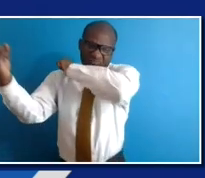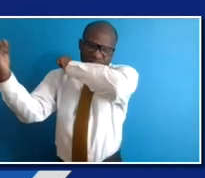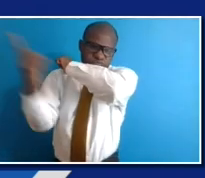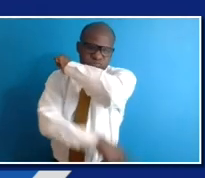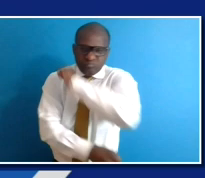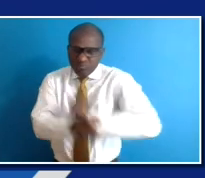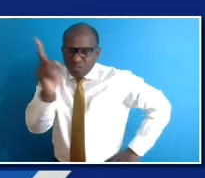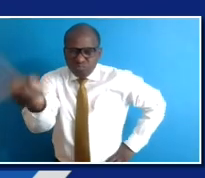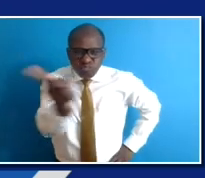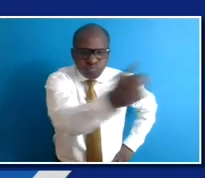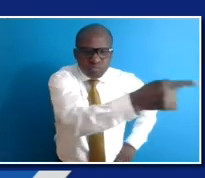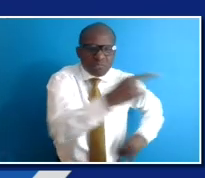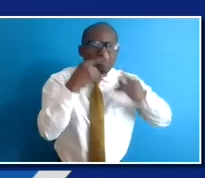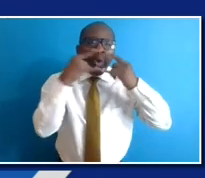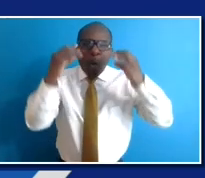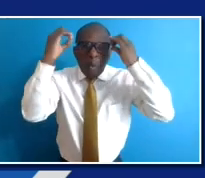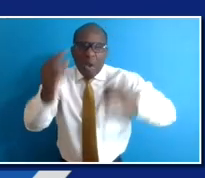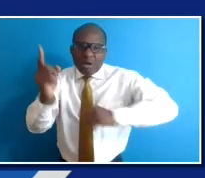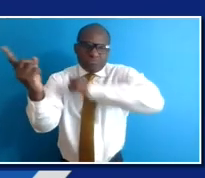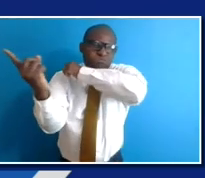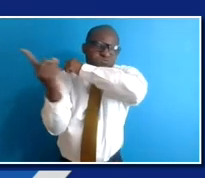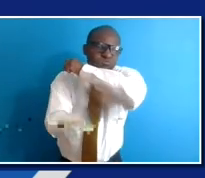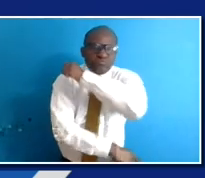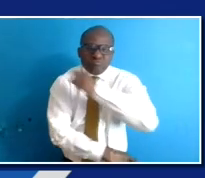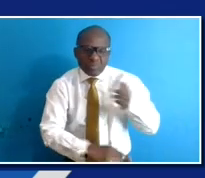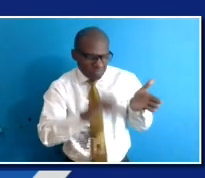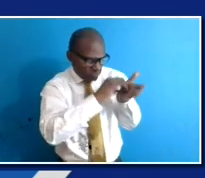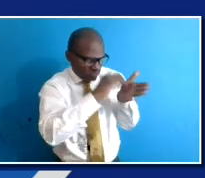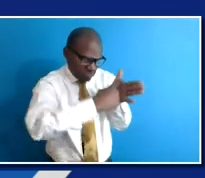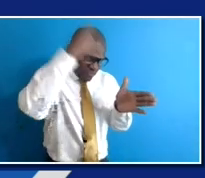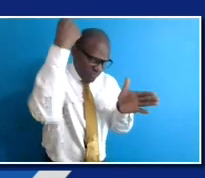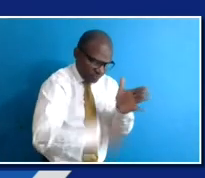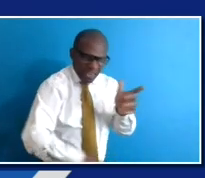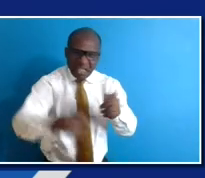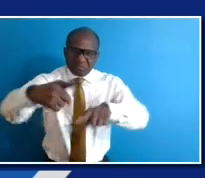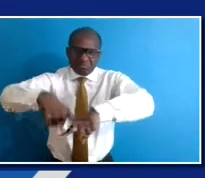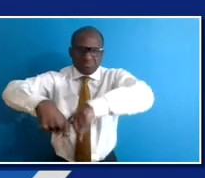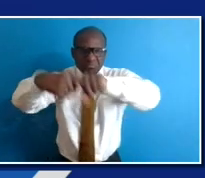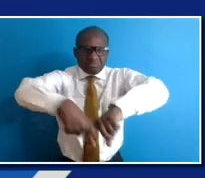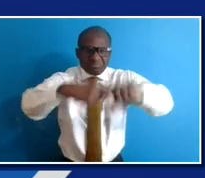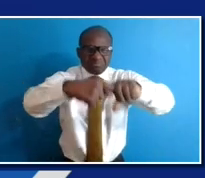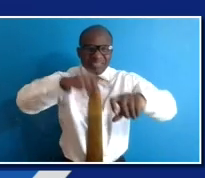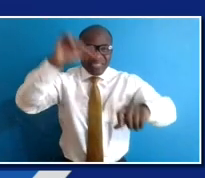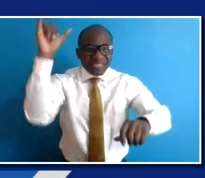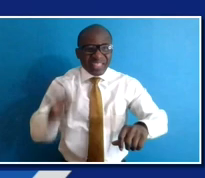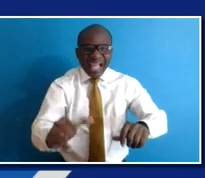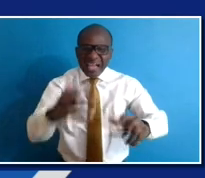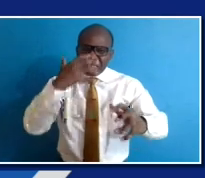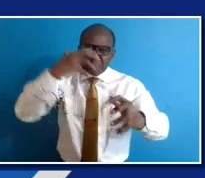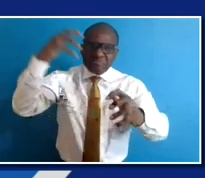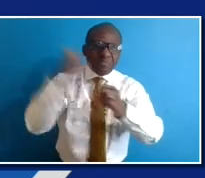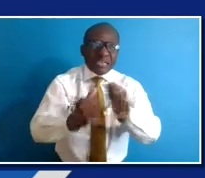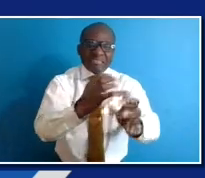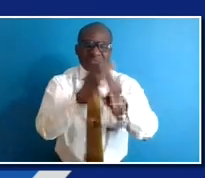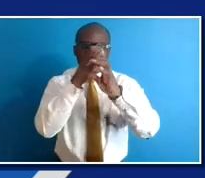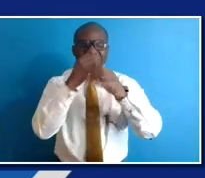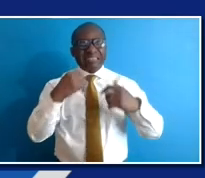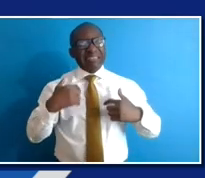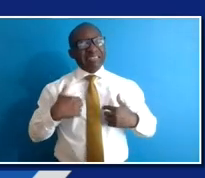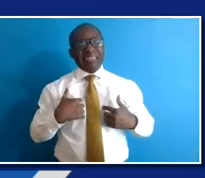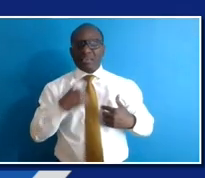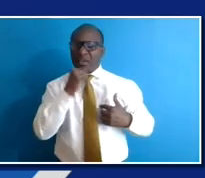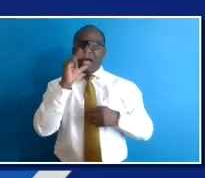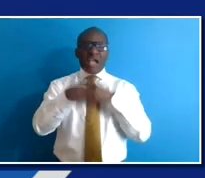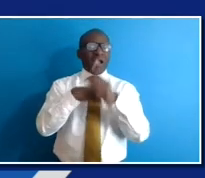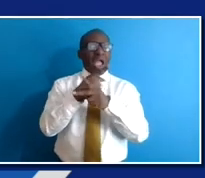park rangers, both of whom have been trained in criminal justice issues, park staff, which may not be trained in that, but understand how